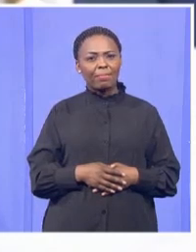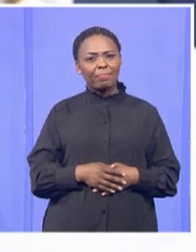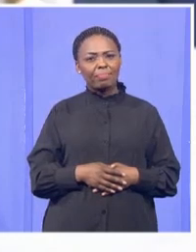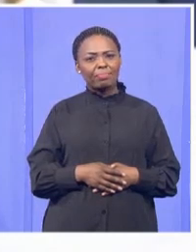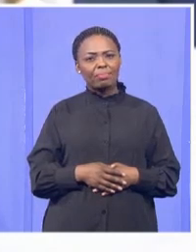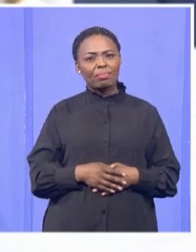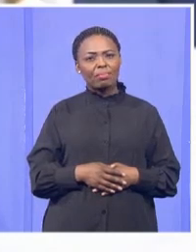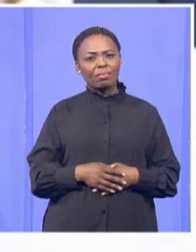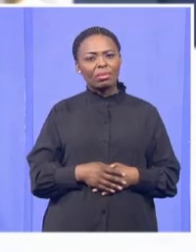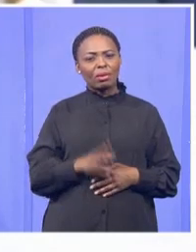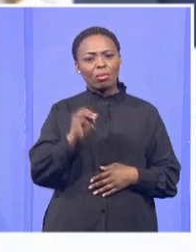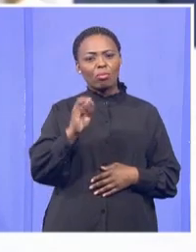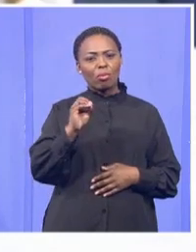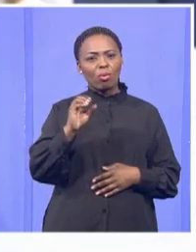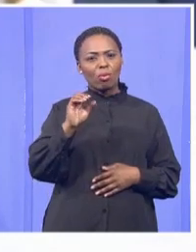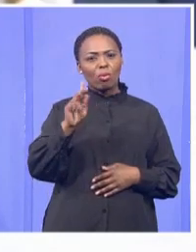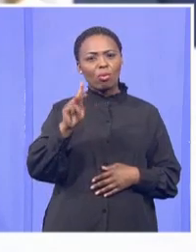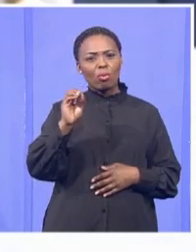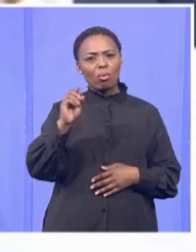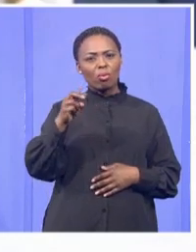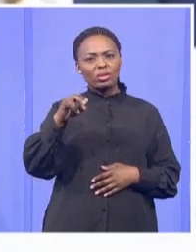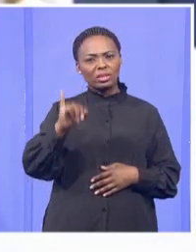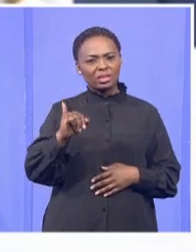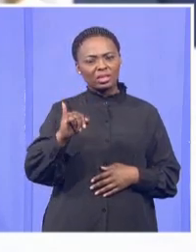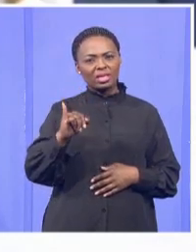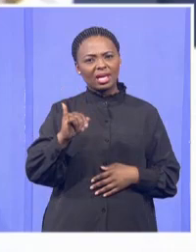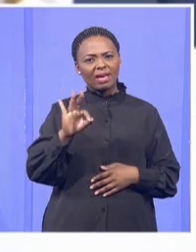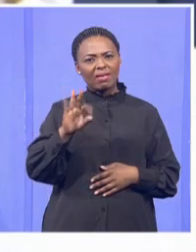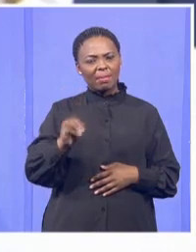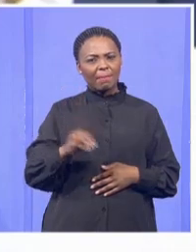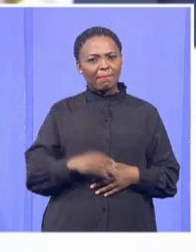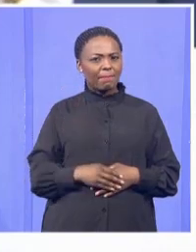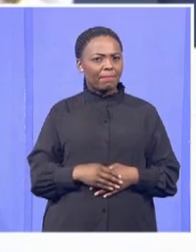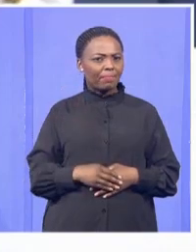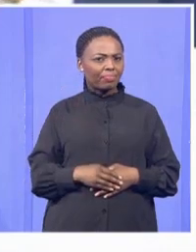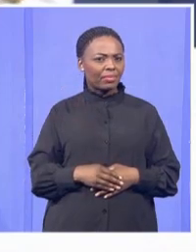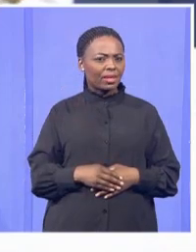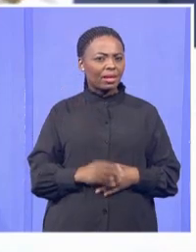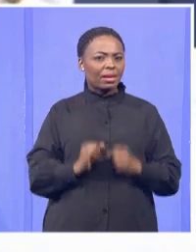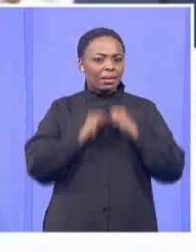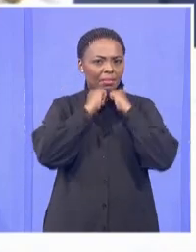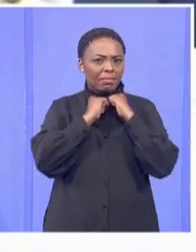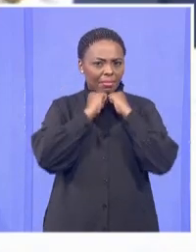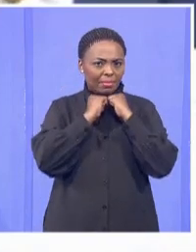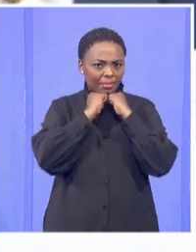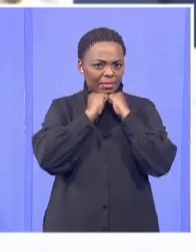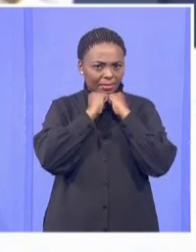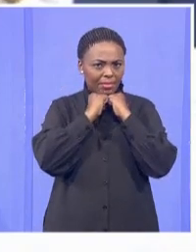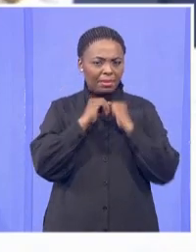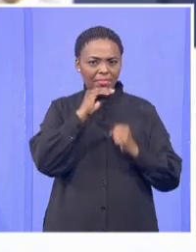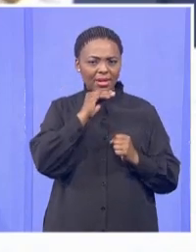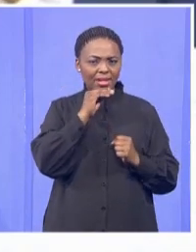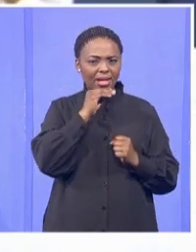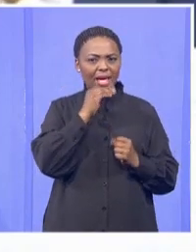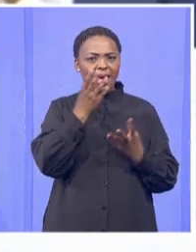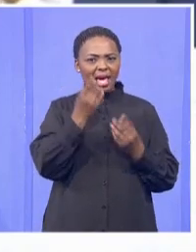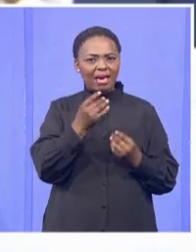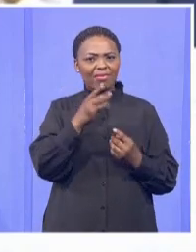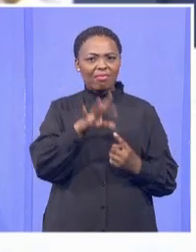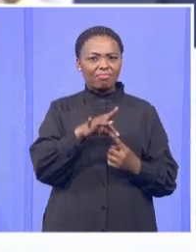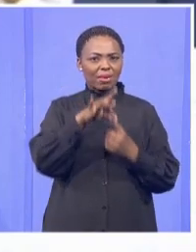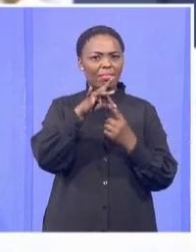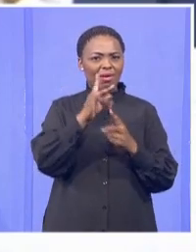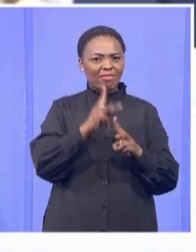UFM. You said parents are given 5 options. Does this mean that the department will be only working with the 5 options, or